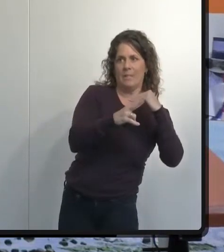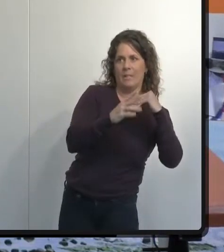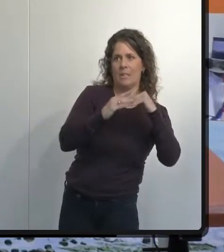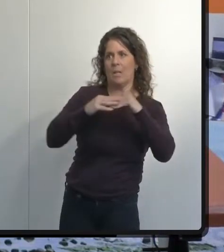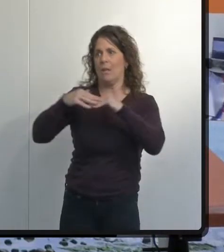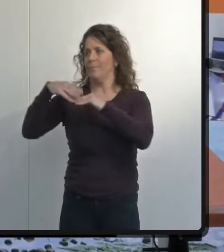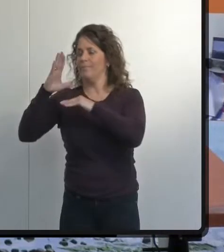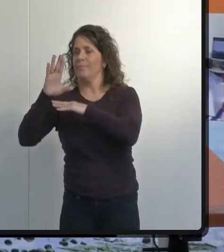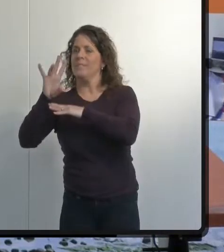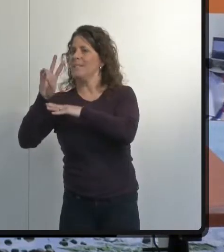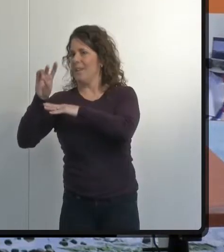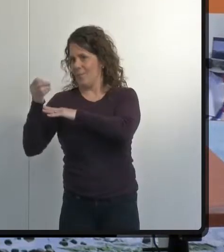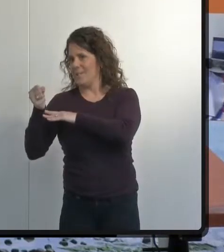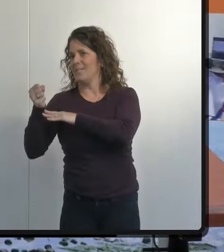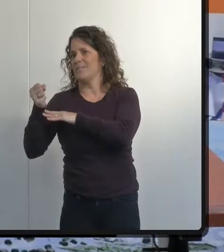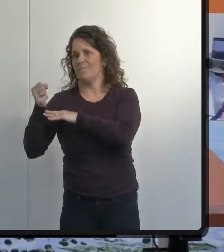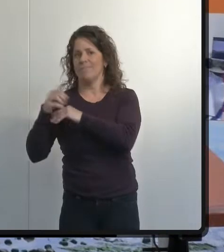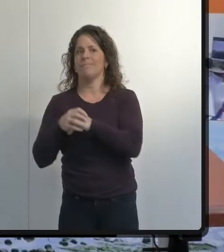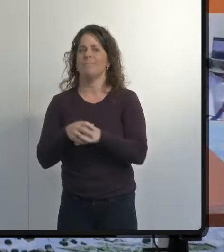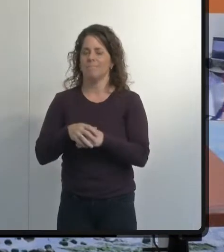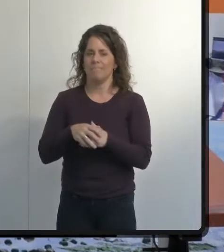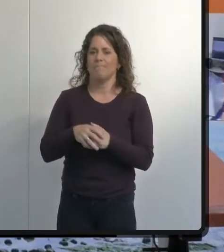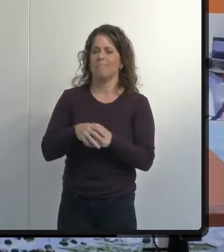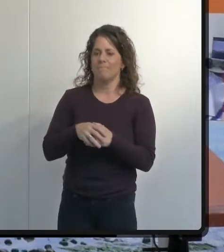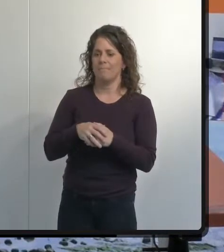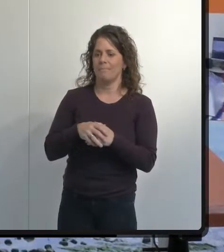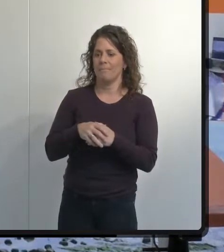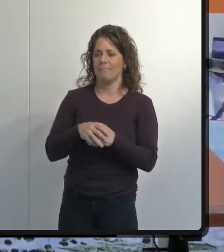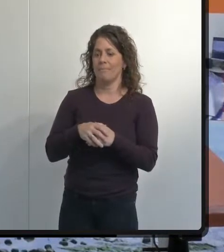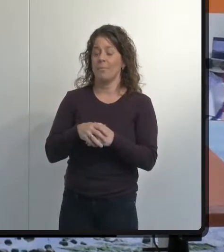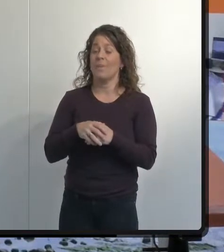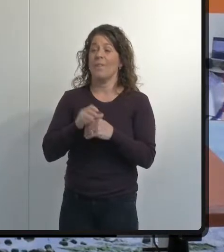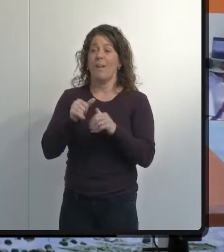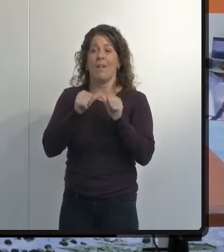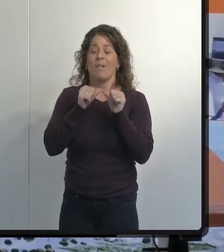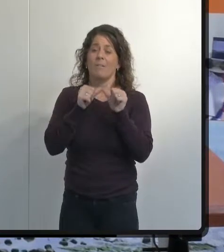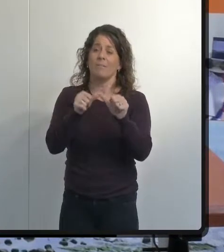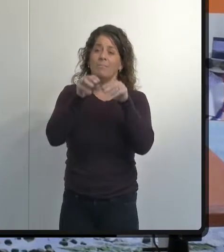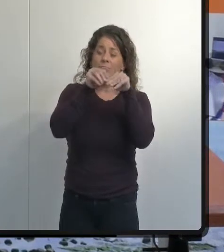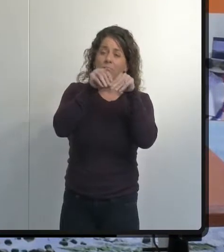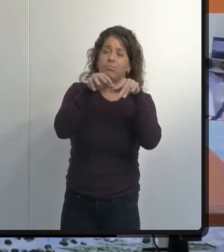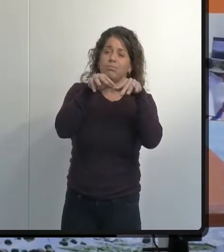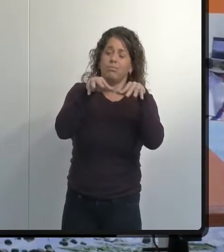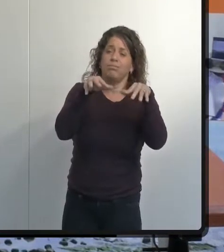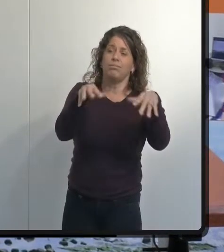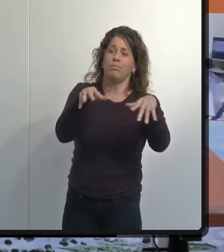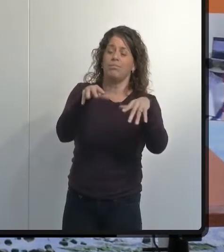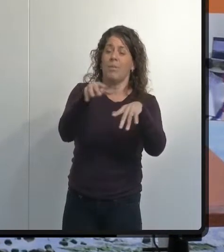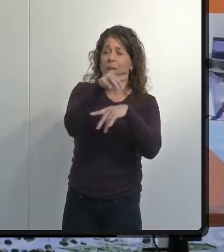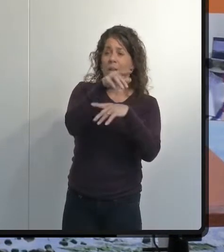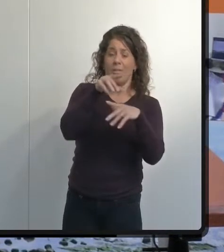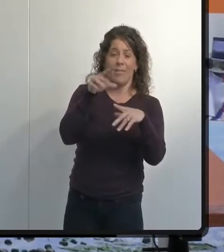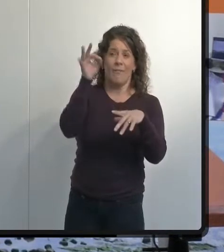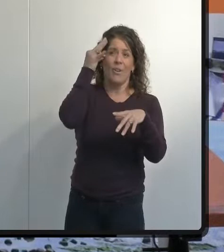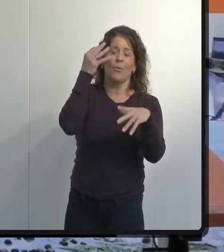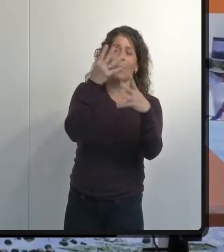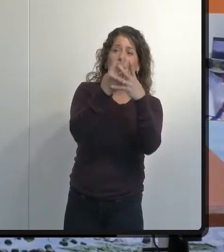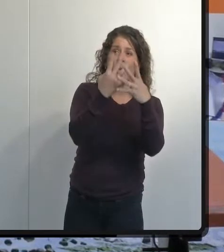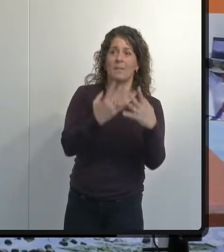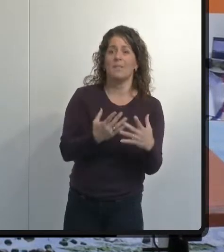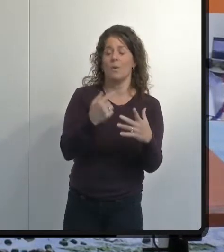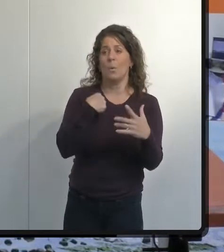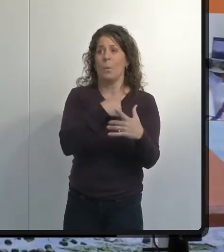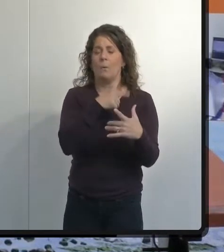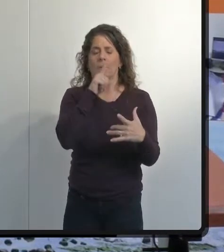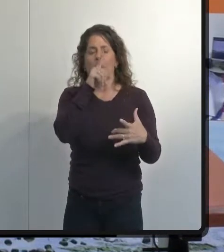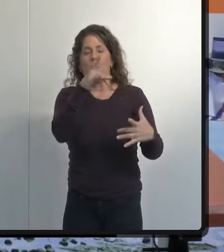over 70 years of age. The ongoing outbreak at the federal prison is a very serious concern to the